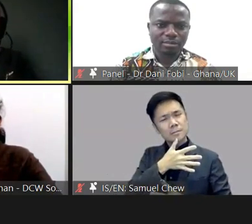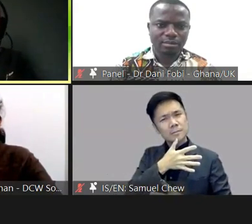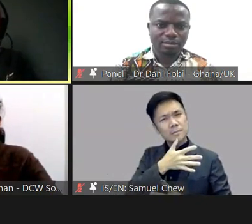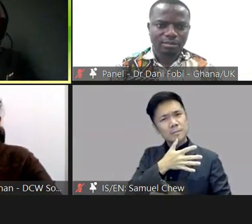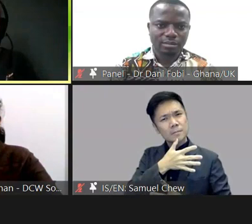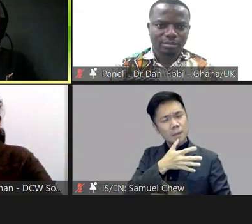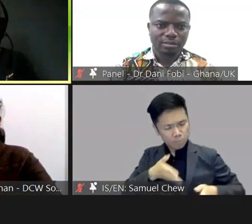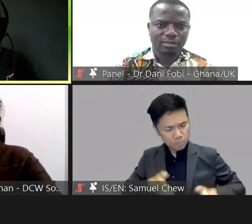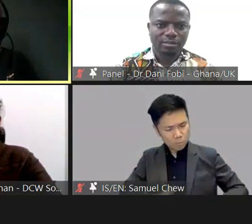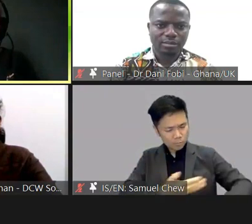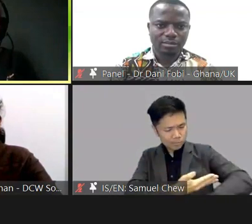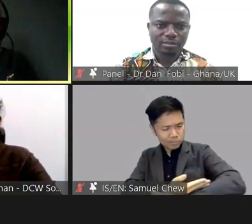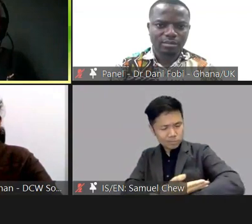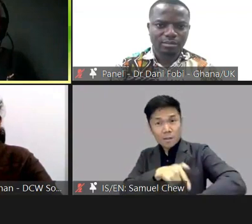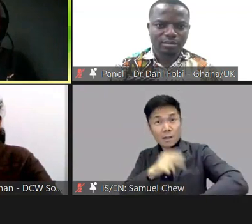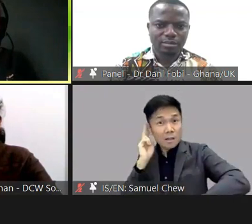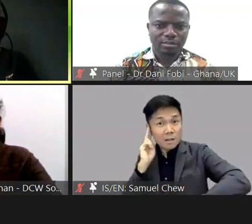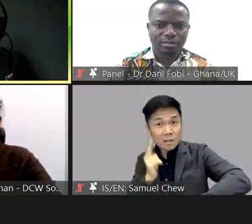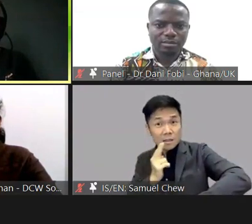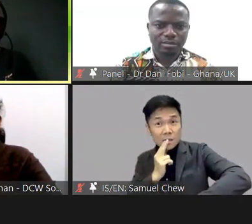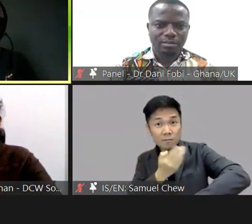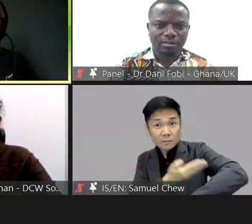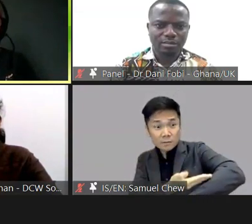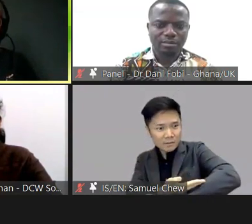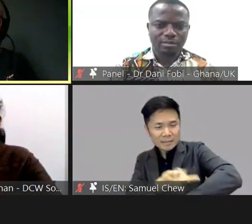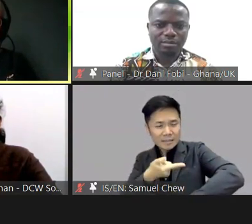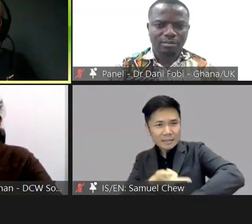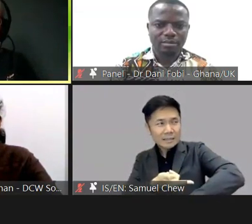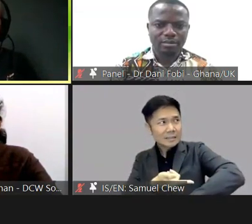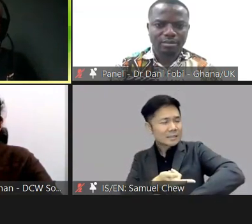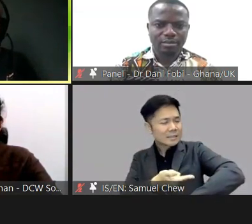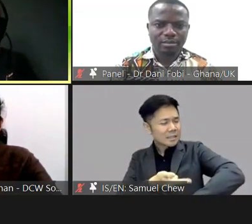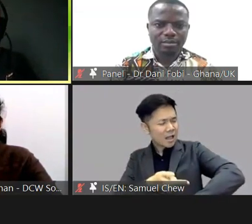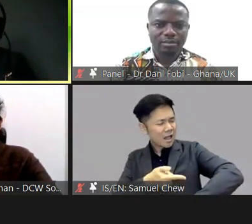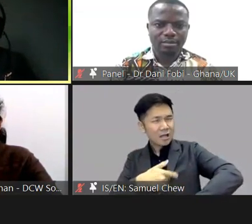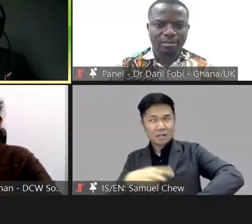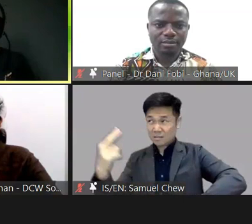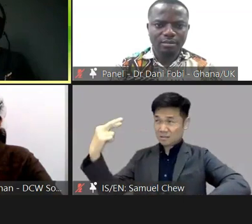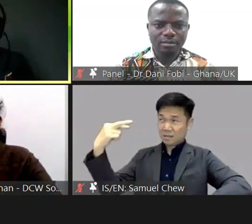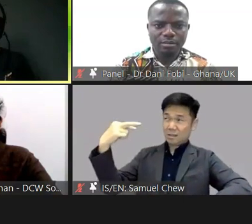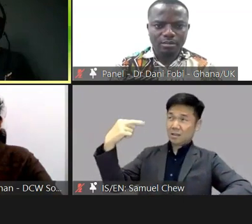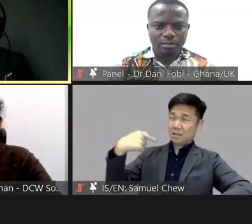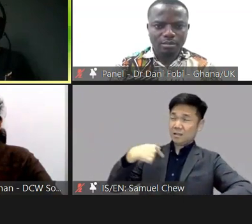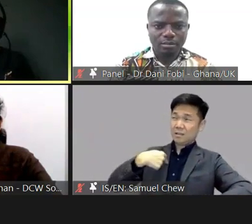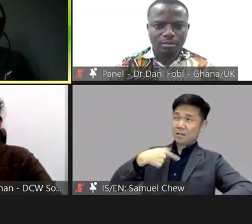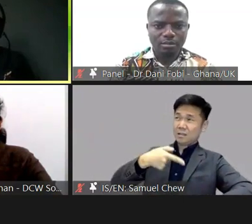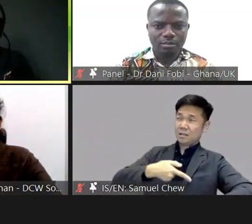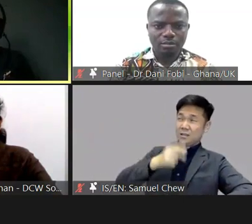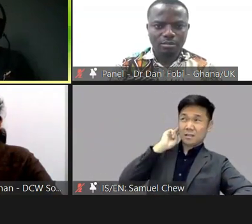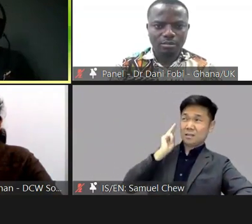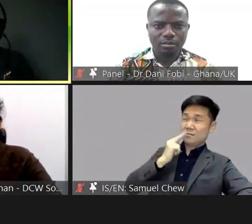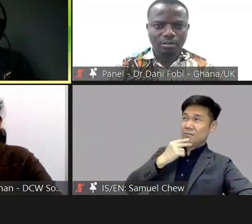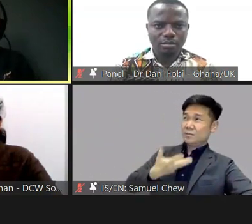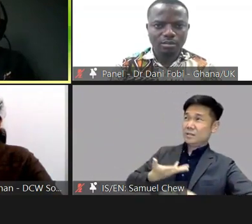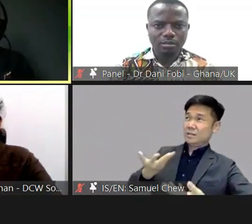understand and feel confident to support their deaf child when there's such a lot of stigma in the local community. I